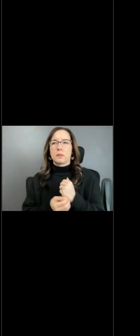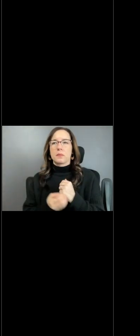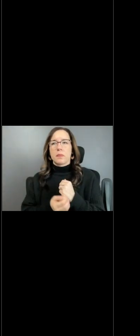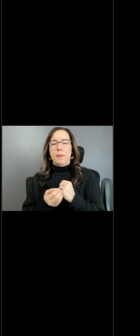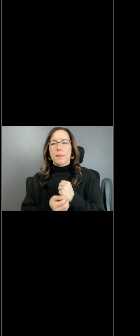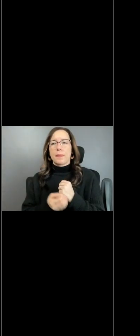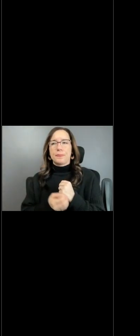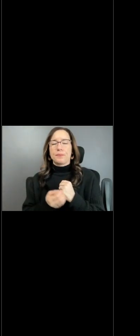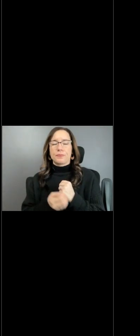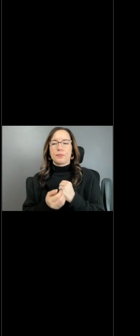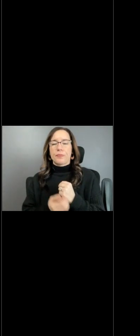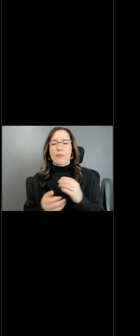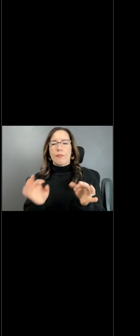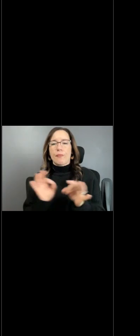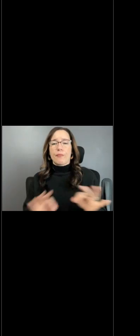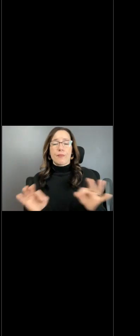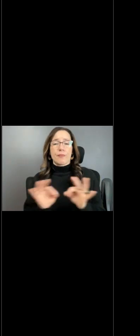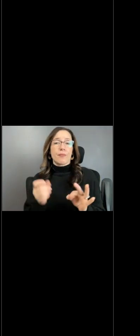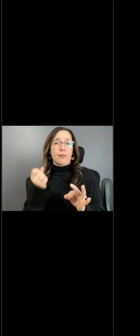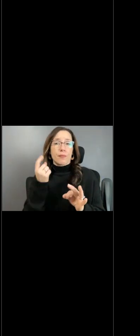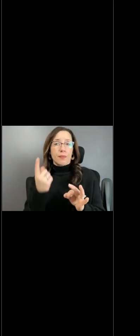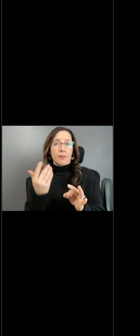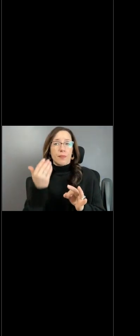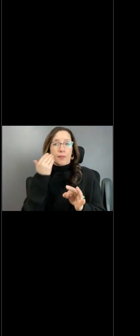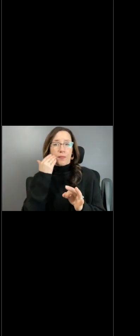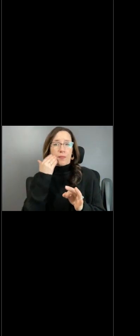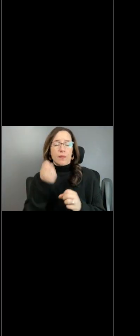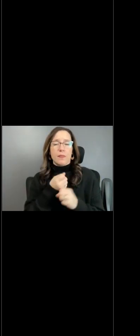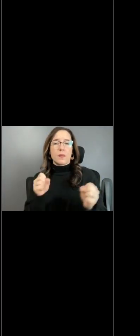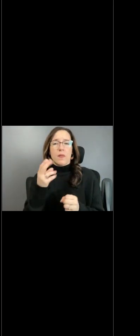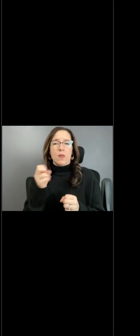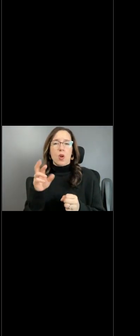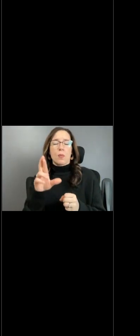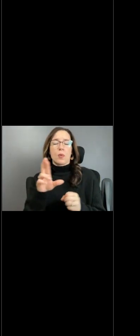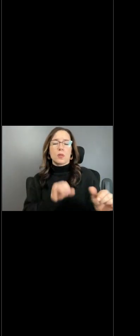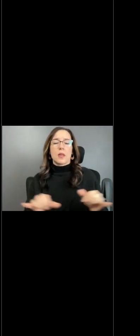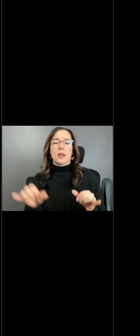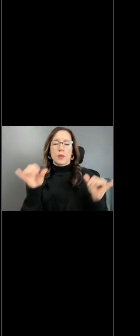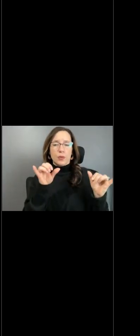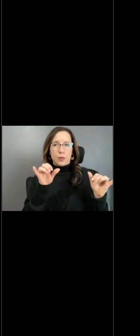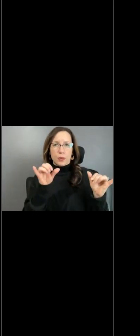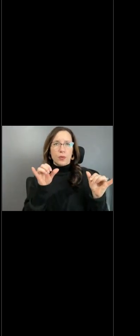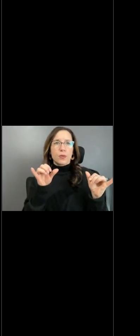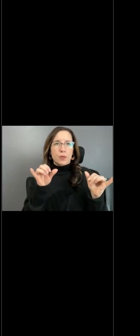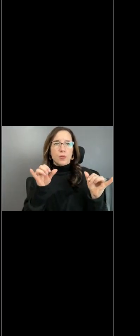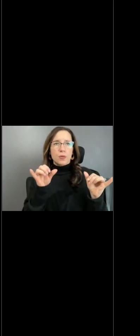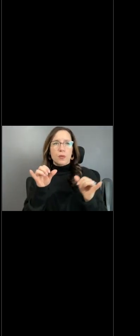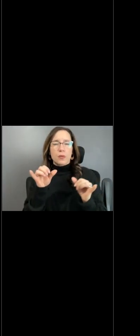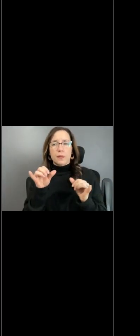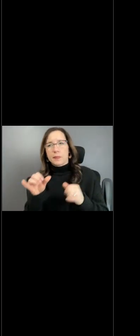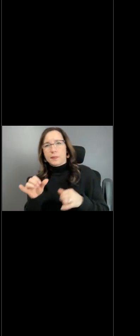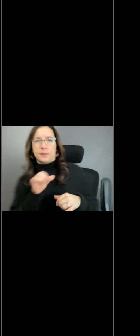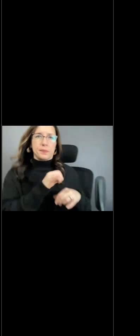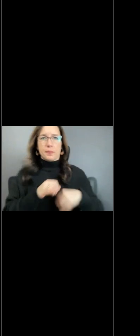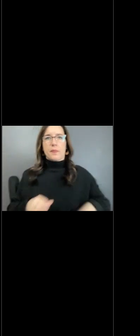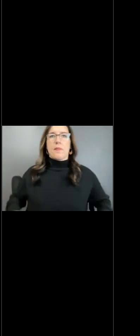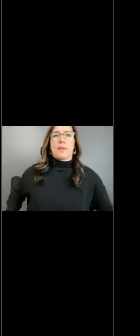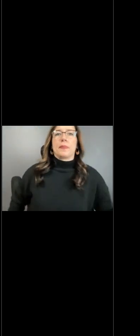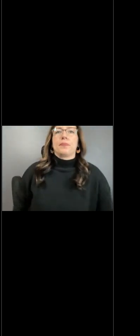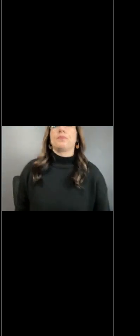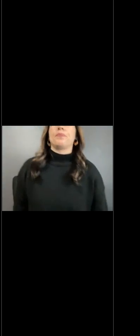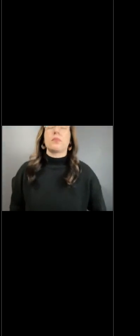It is vital to know that safe harbor standards constitute safe harbors